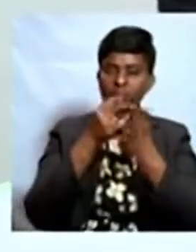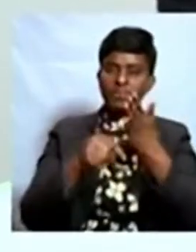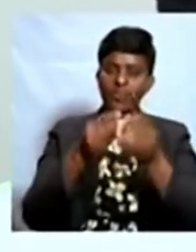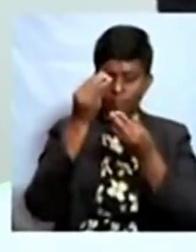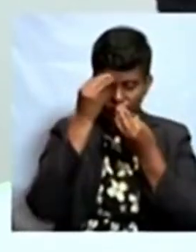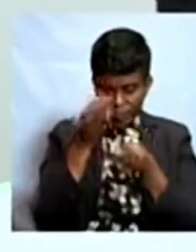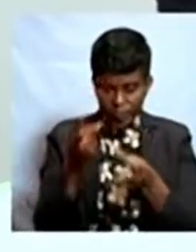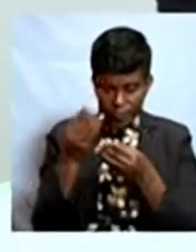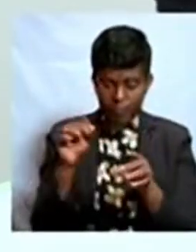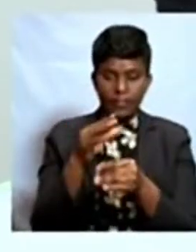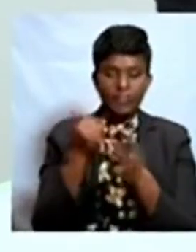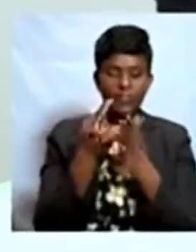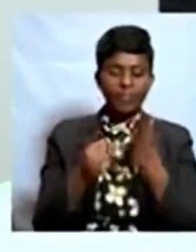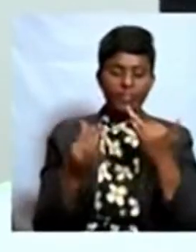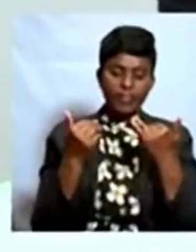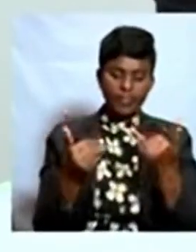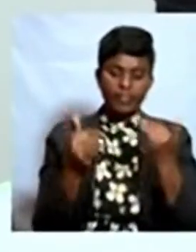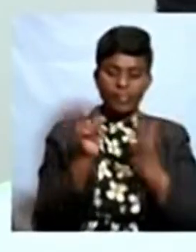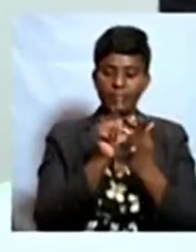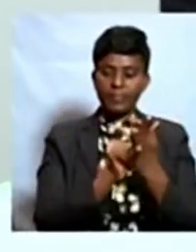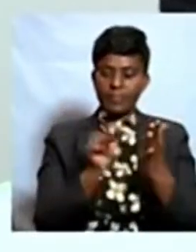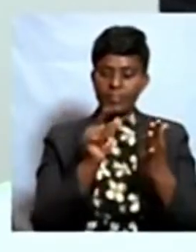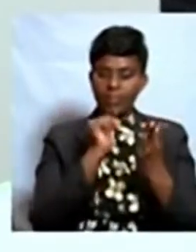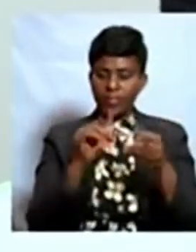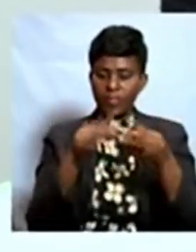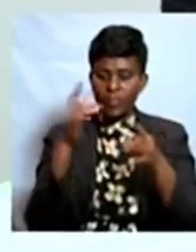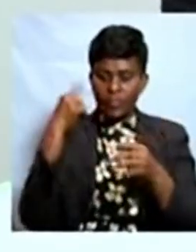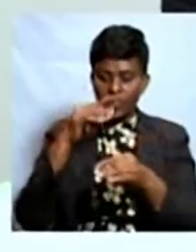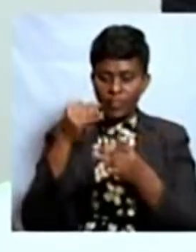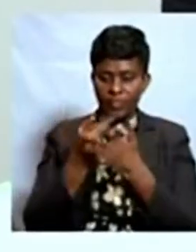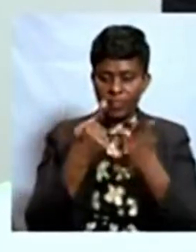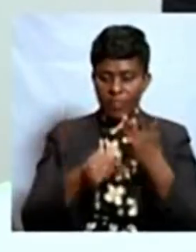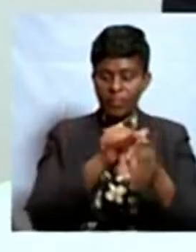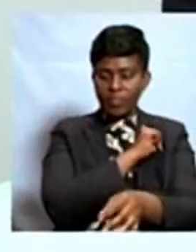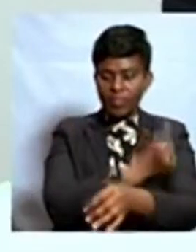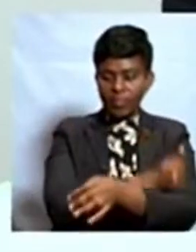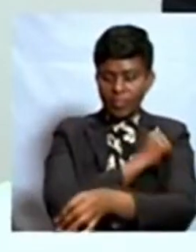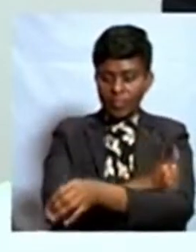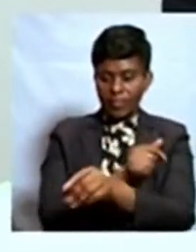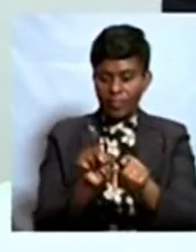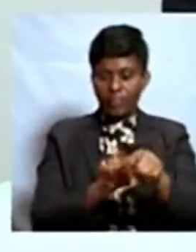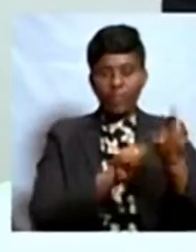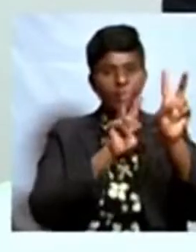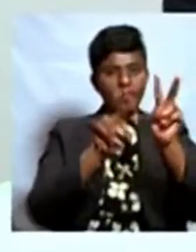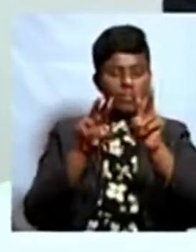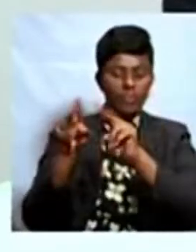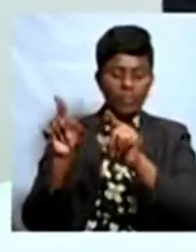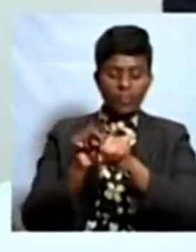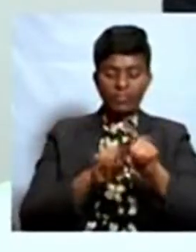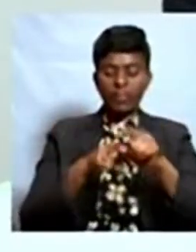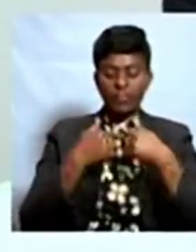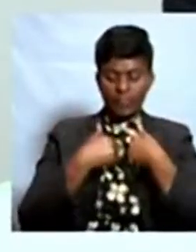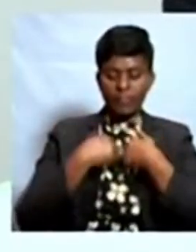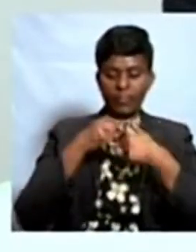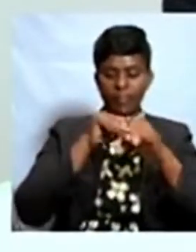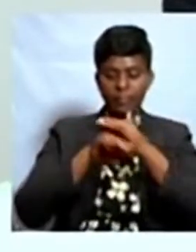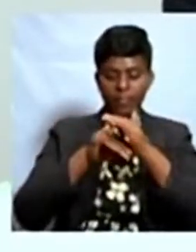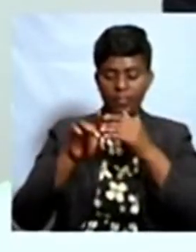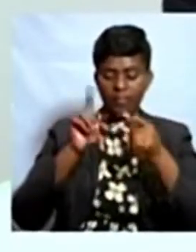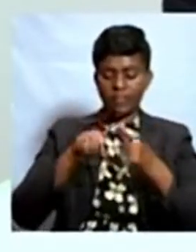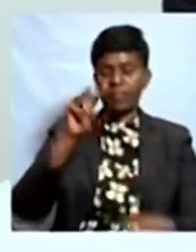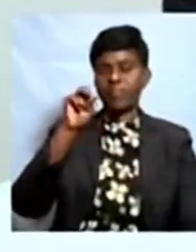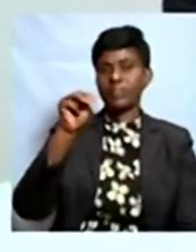compliance. The current Act does not provide for authorized officers to inspect and have access to the